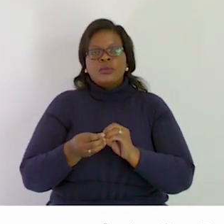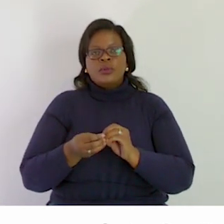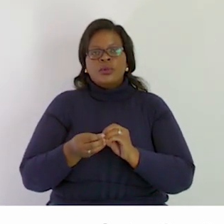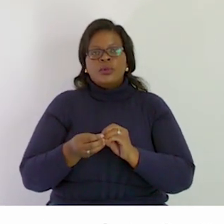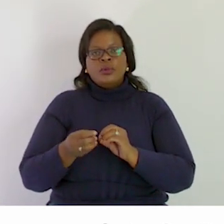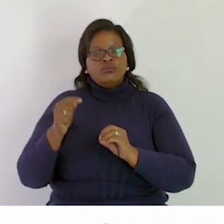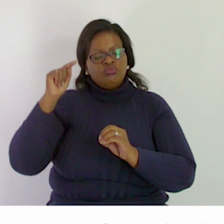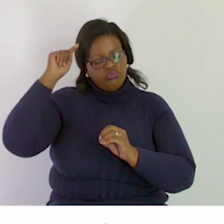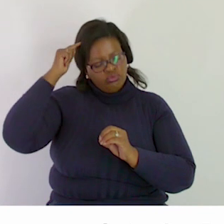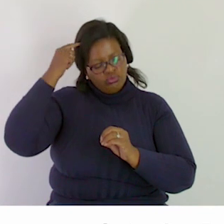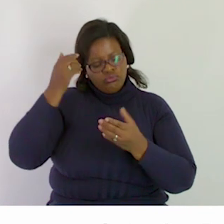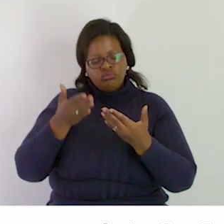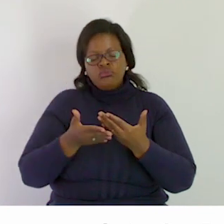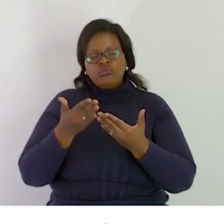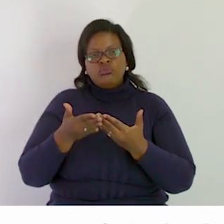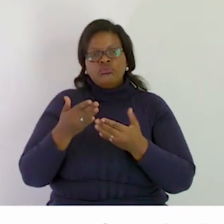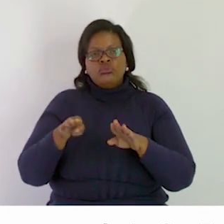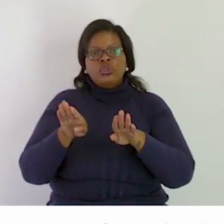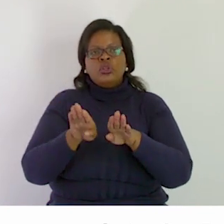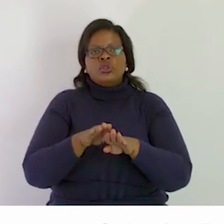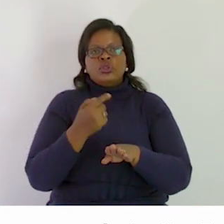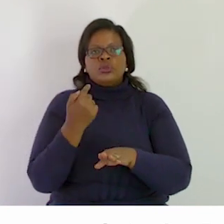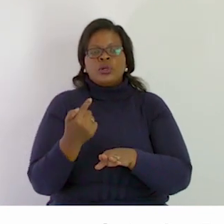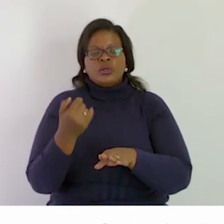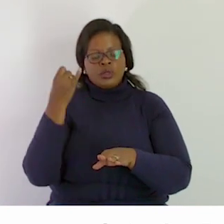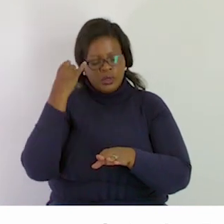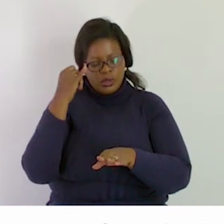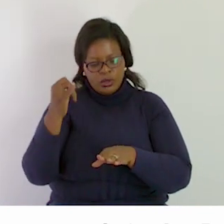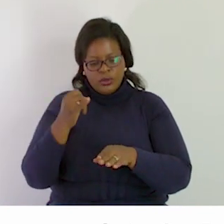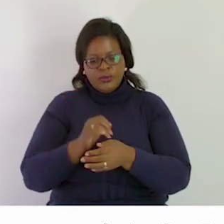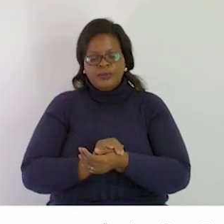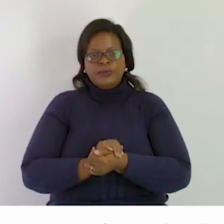mentally simplify each expression.